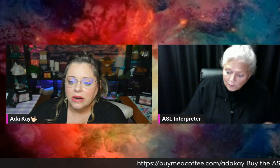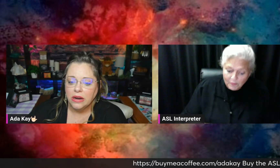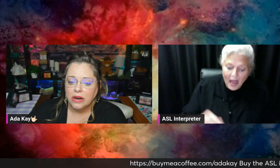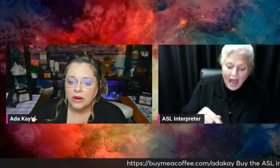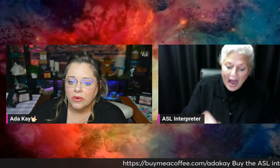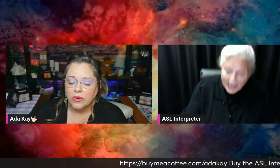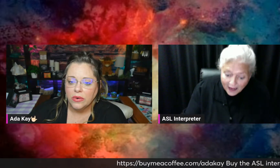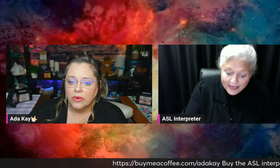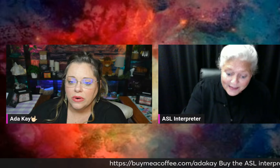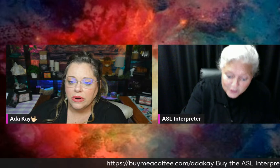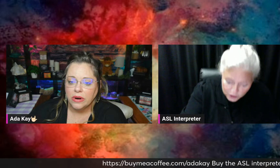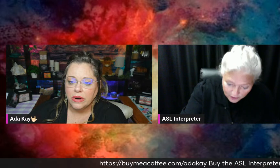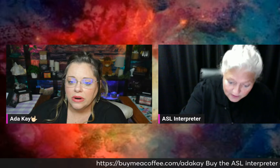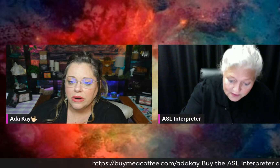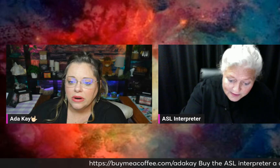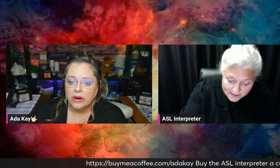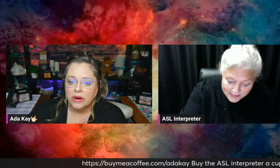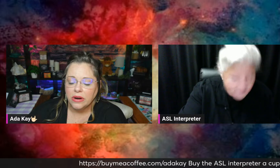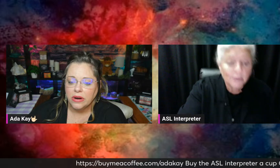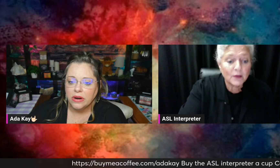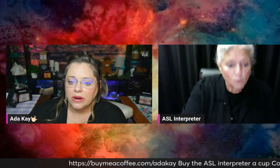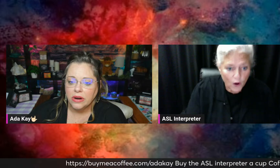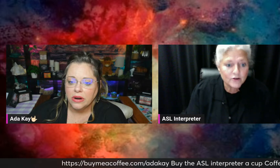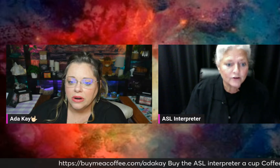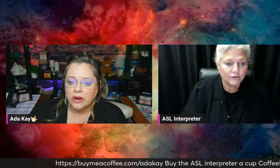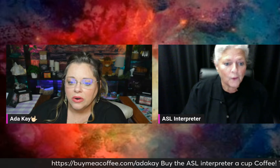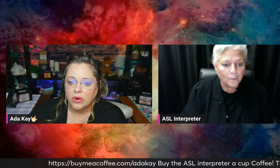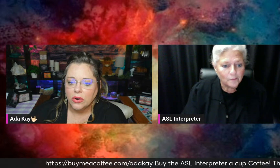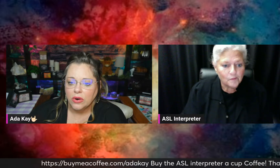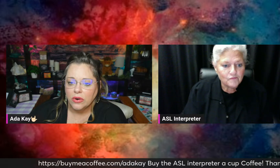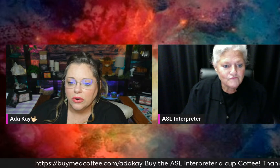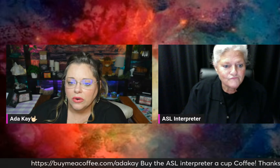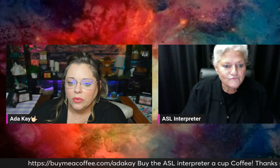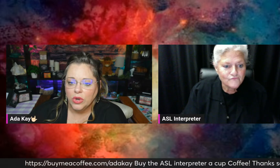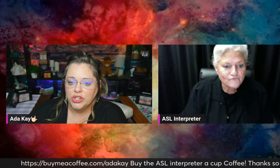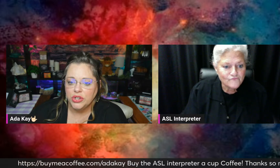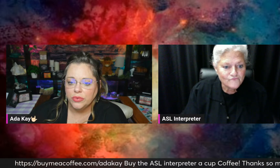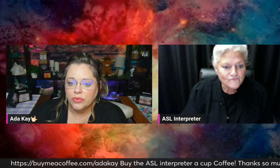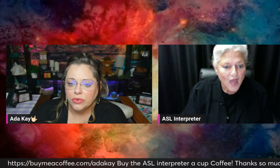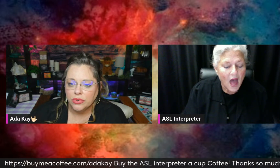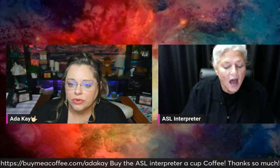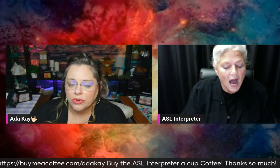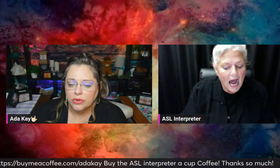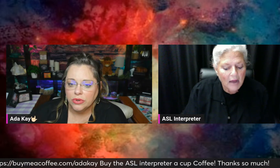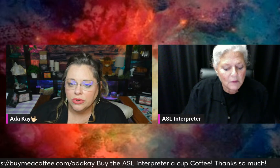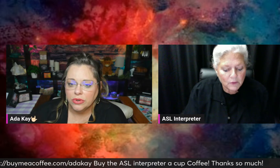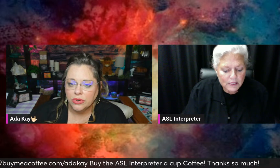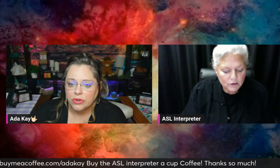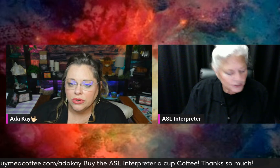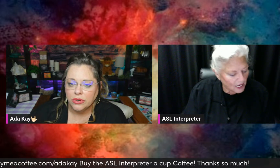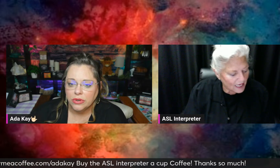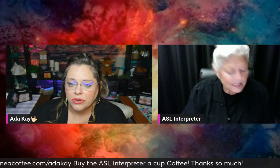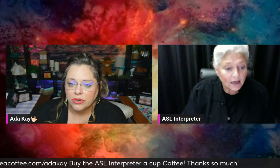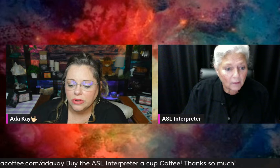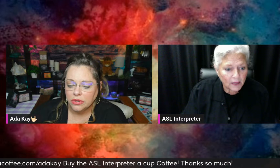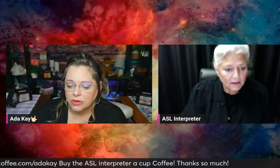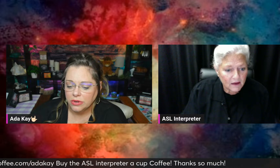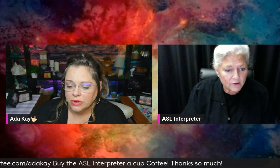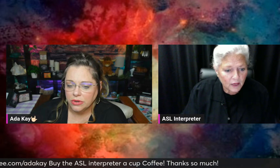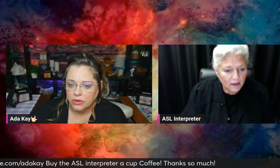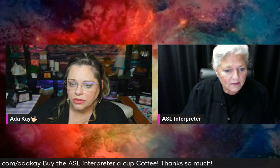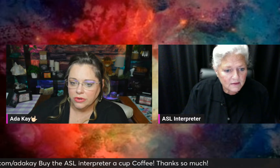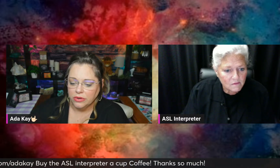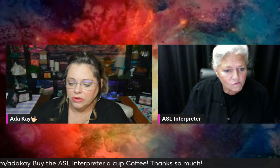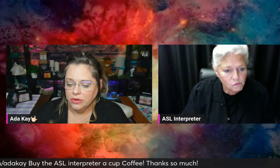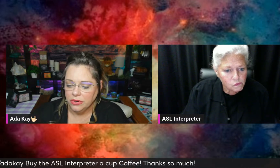Hello. I just did something wonderful. What'd you do? Remember I told you I had tilapia the